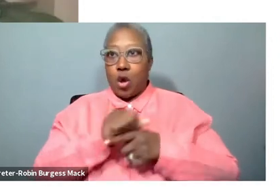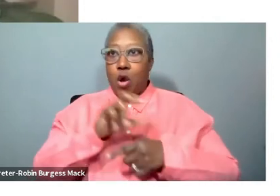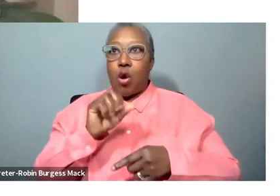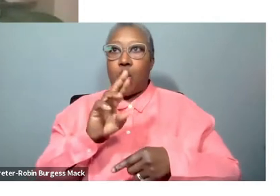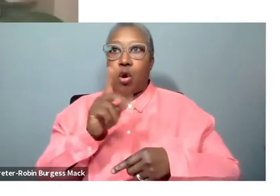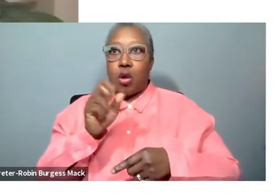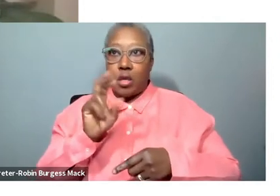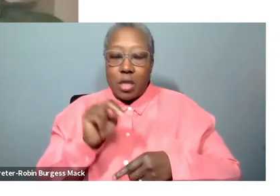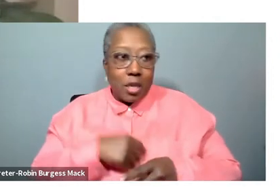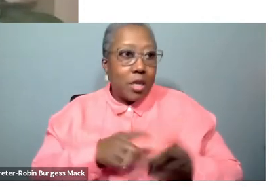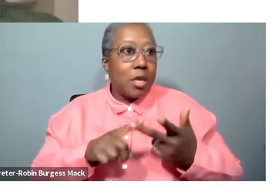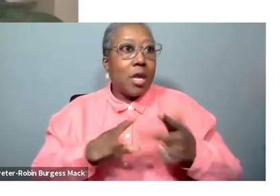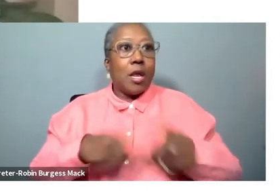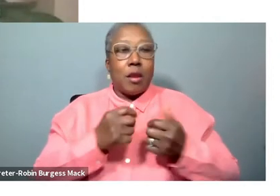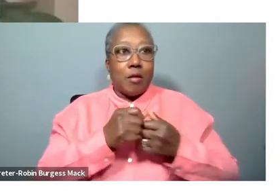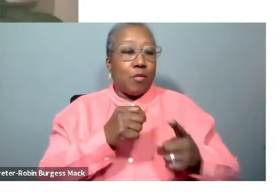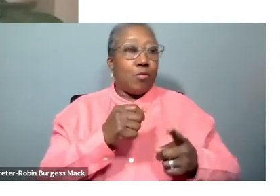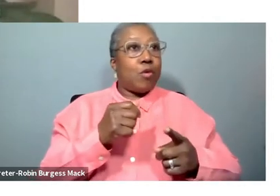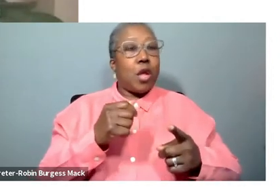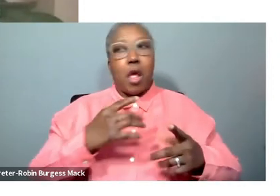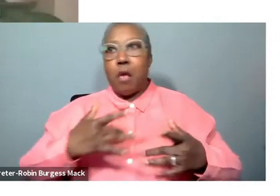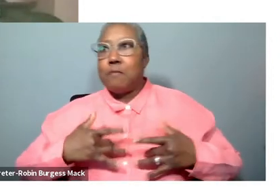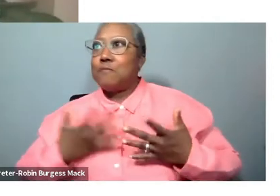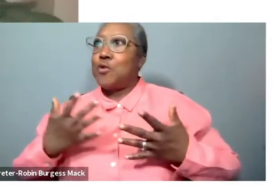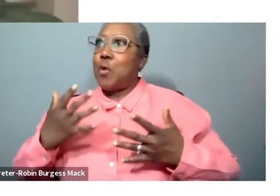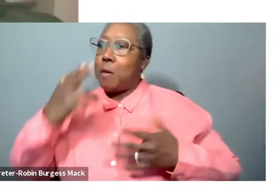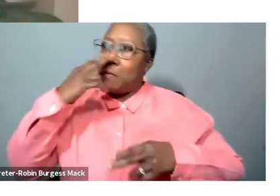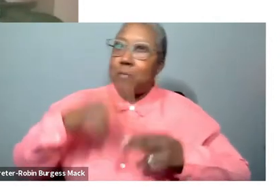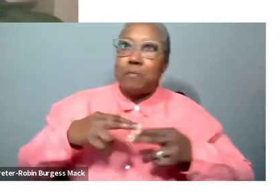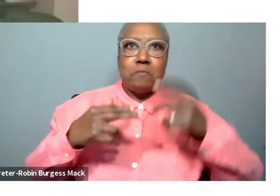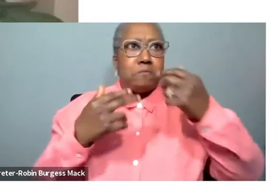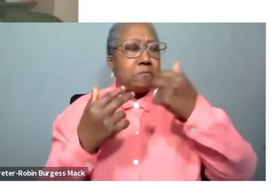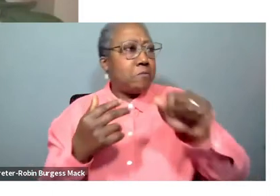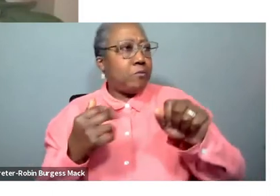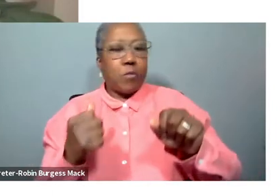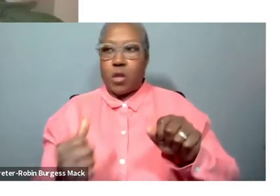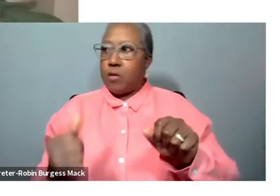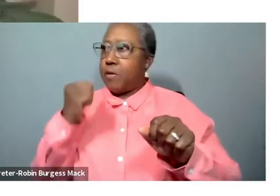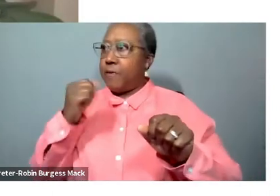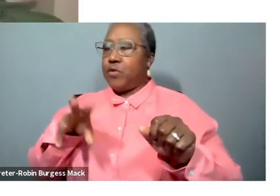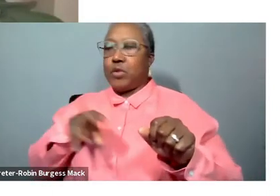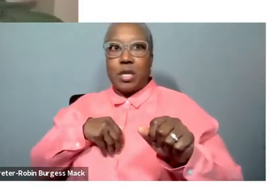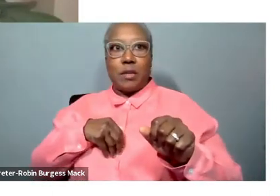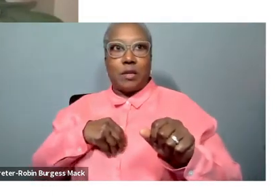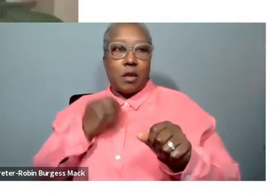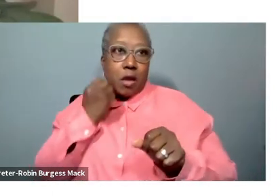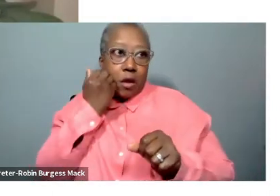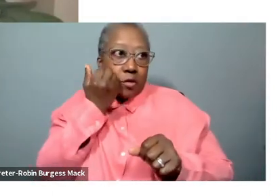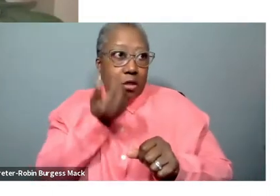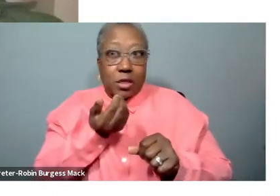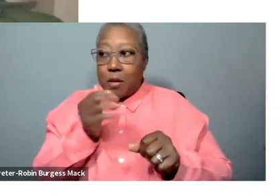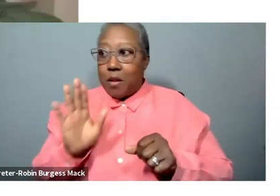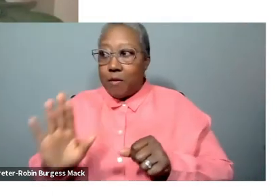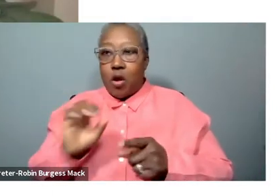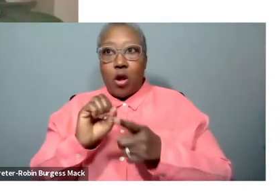She lives with joy and humor and defiance. And she refuses to accept the shame that this